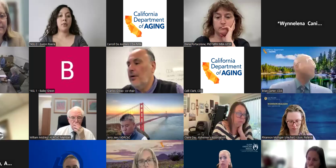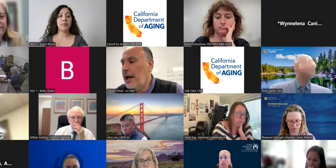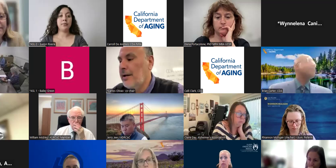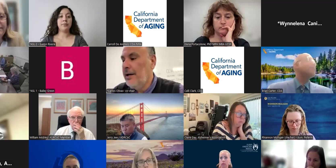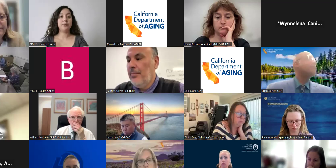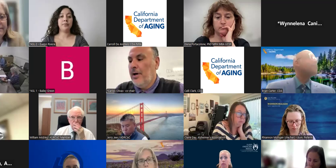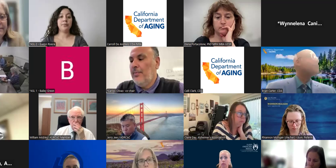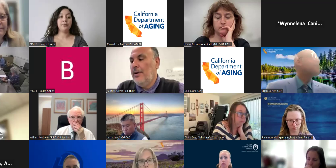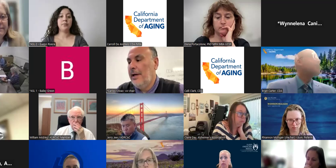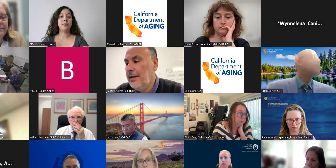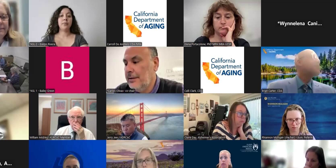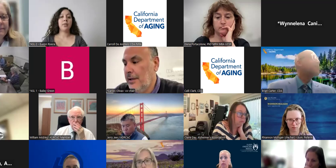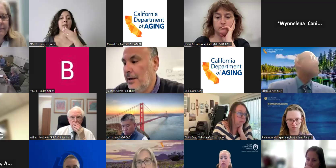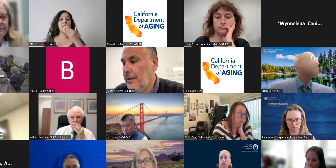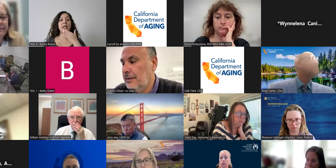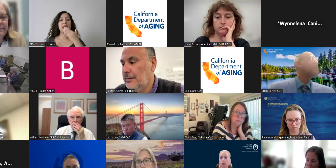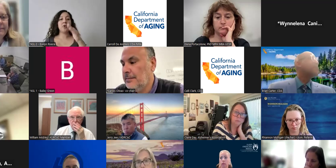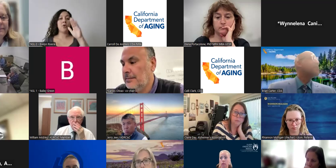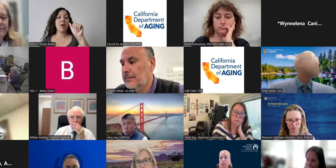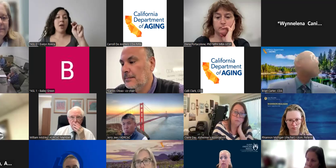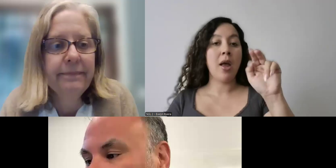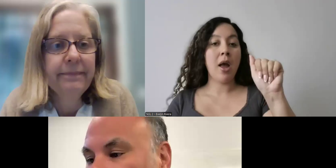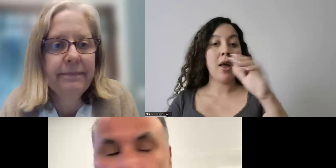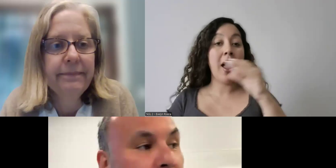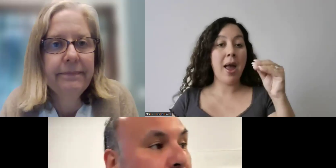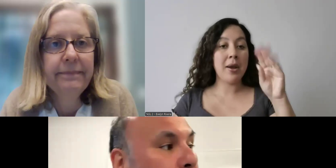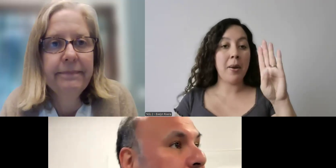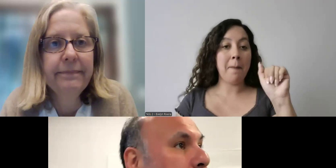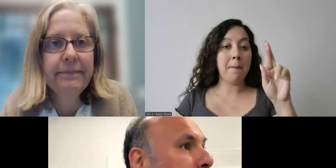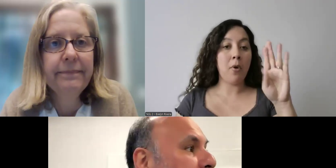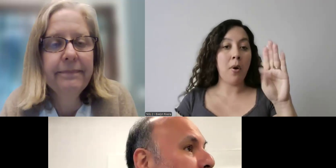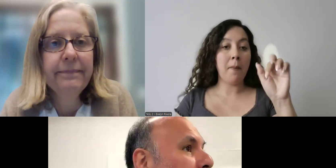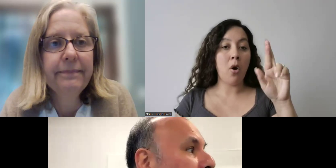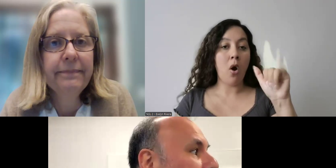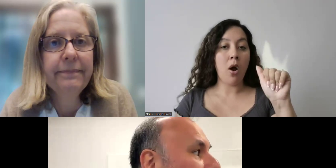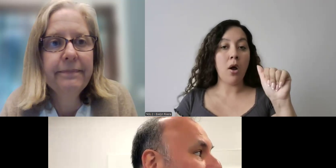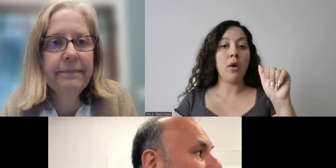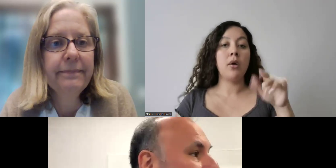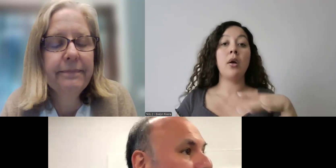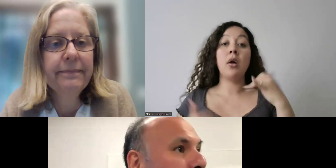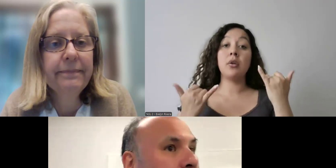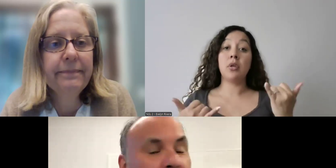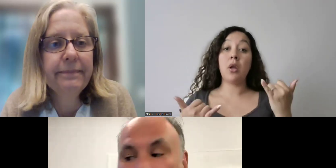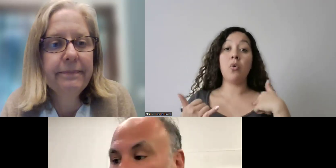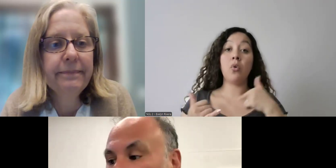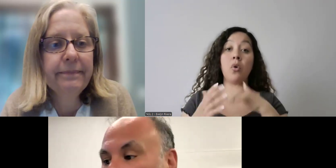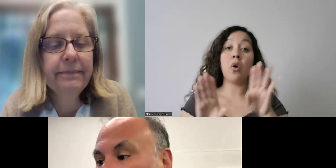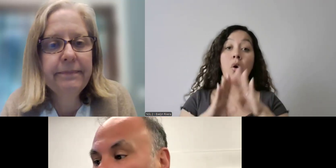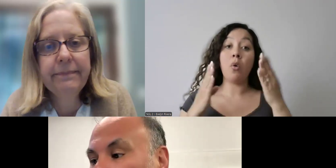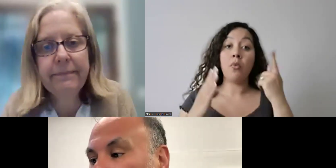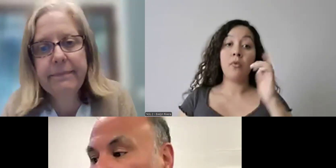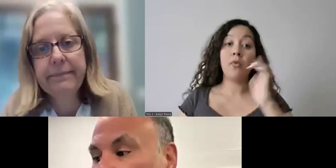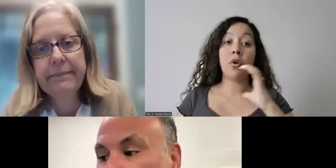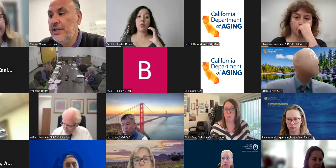Thank you, Anna and Barbara. And I'd like to open it up for to the committee